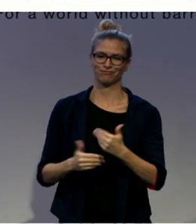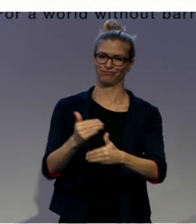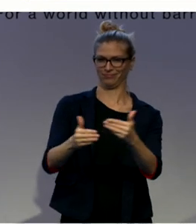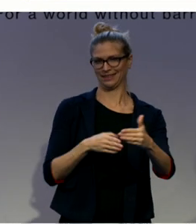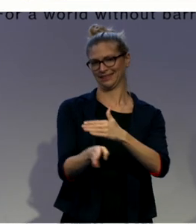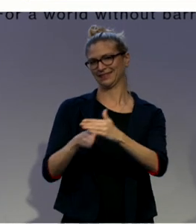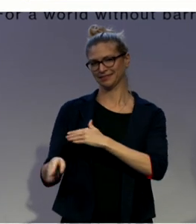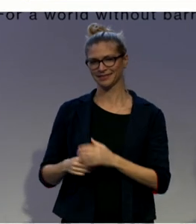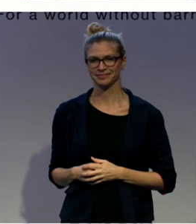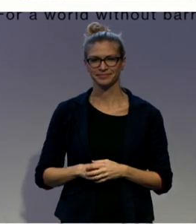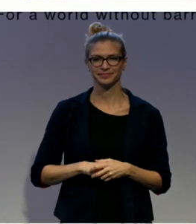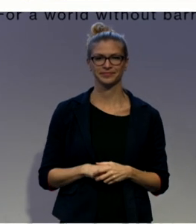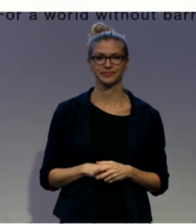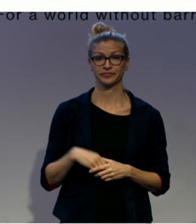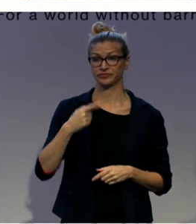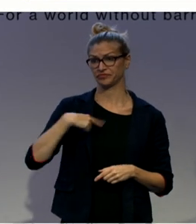activities is